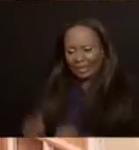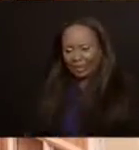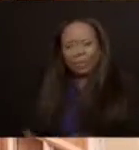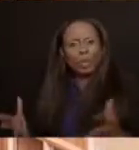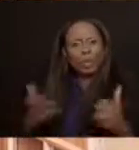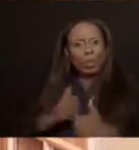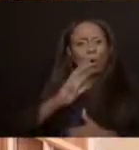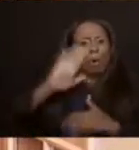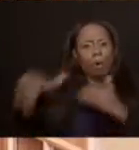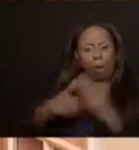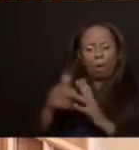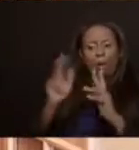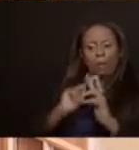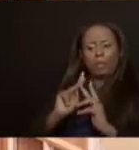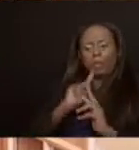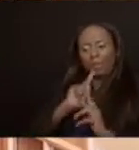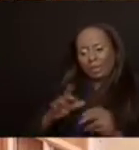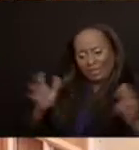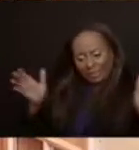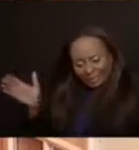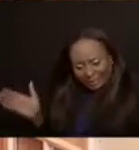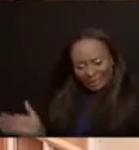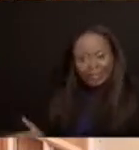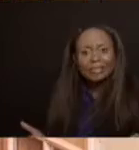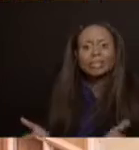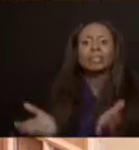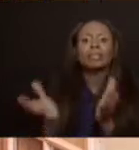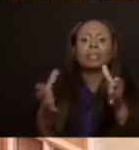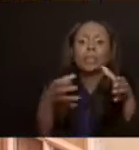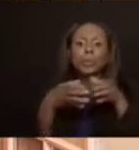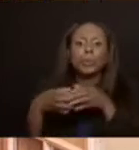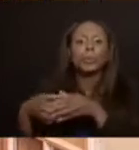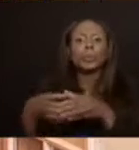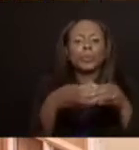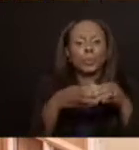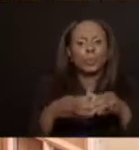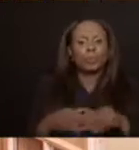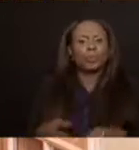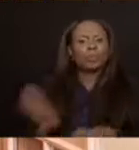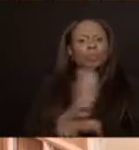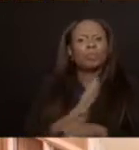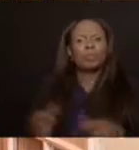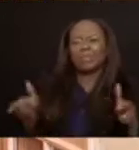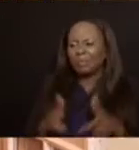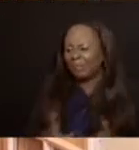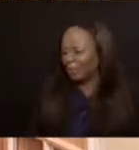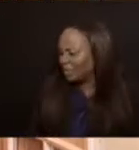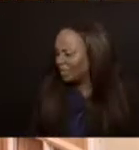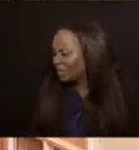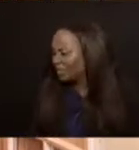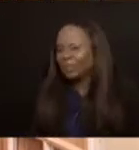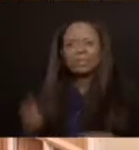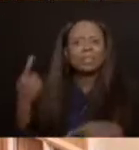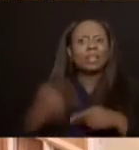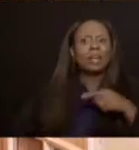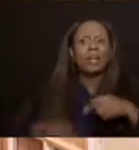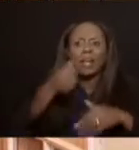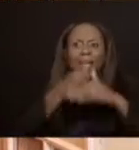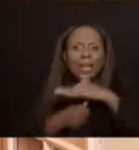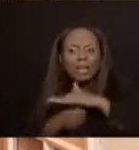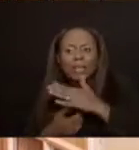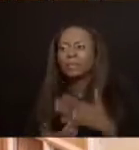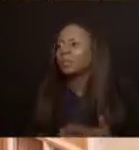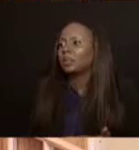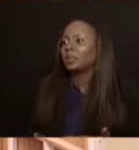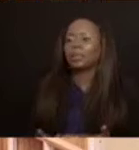the pack. And why? This country is a small country. There is nowhere to run. And the one thing that we've learned